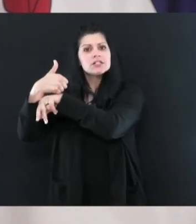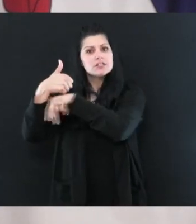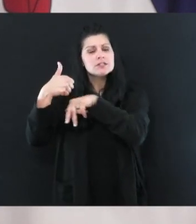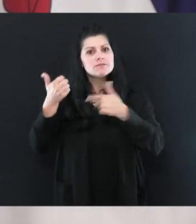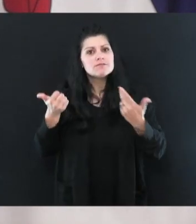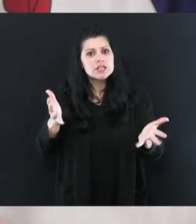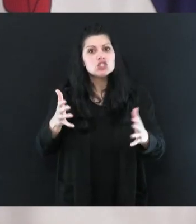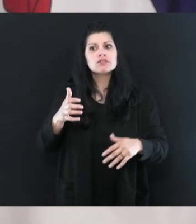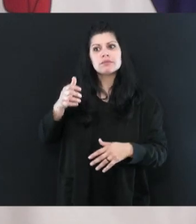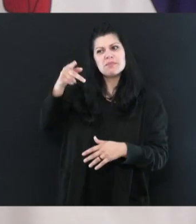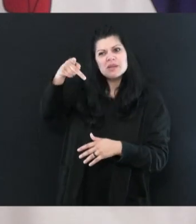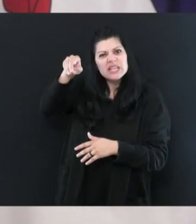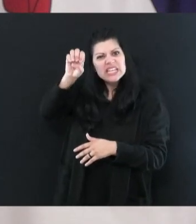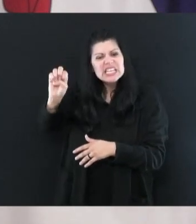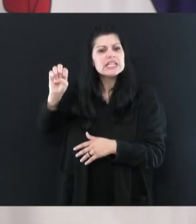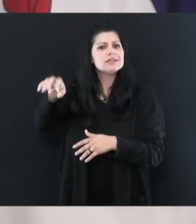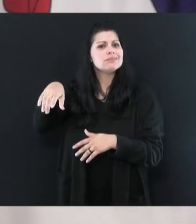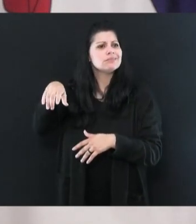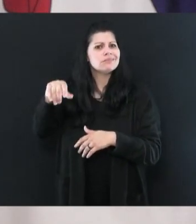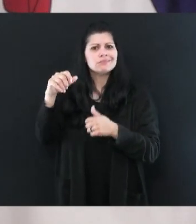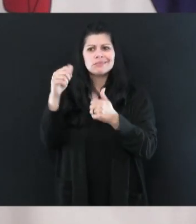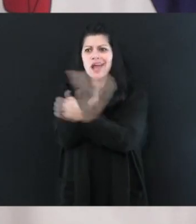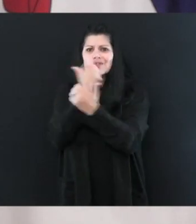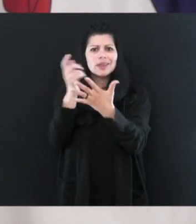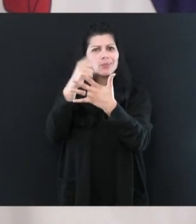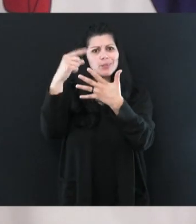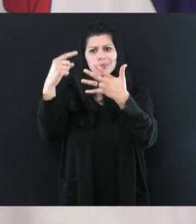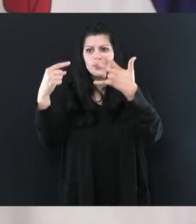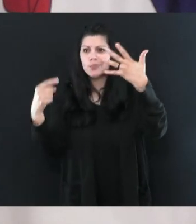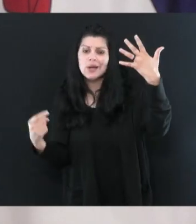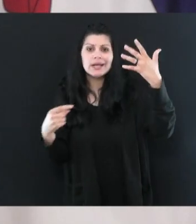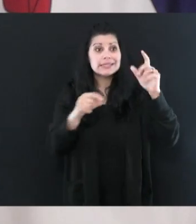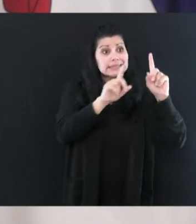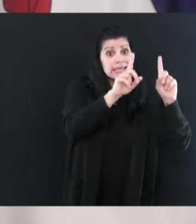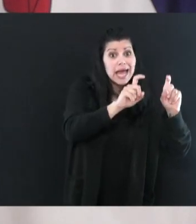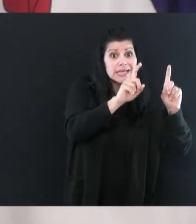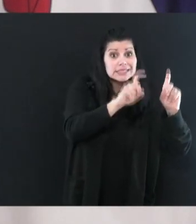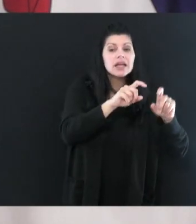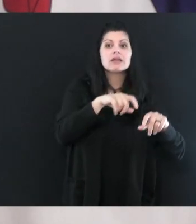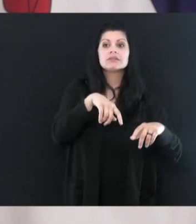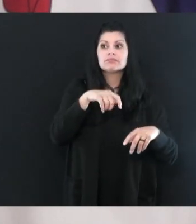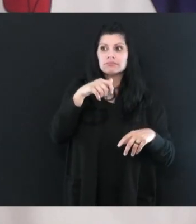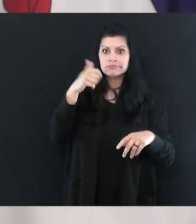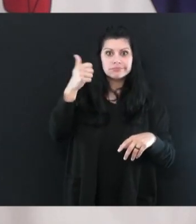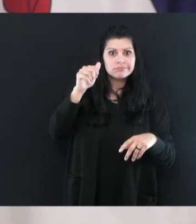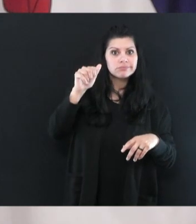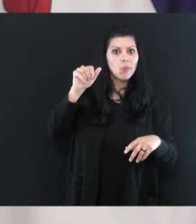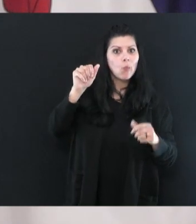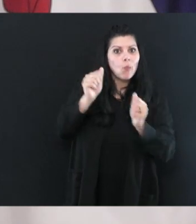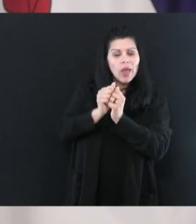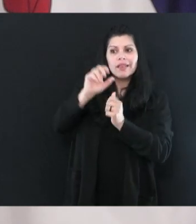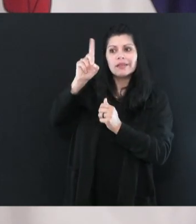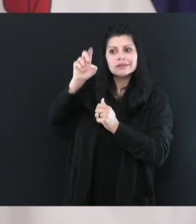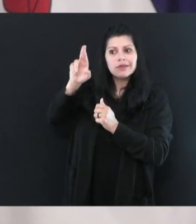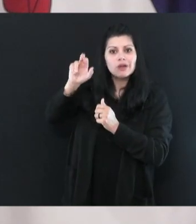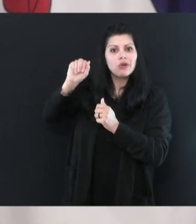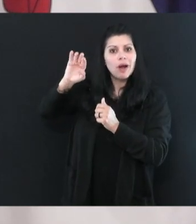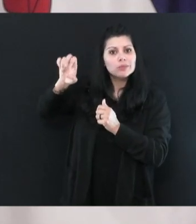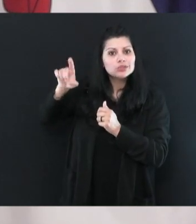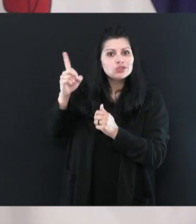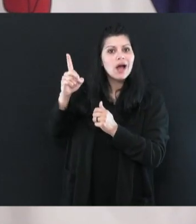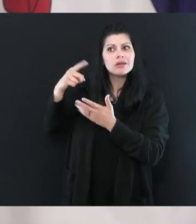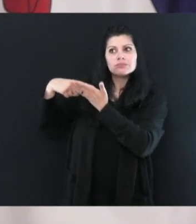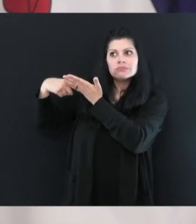the PPE and all the different things that we can do, from testing with Dr. Amjad to anything in the world that we